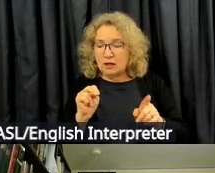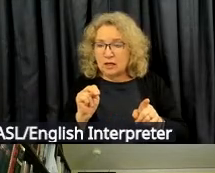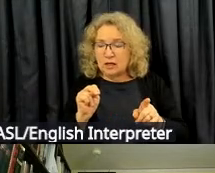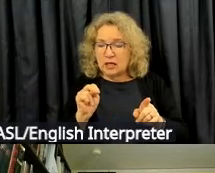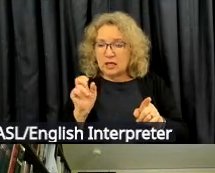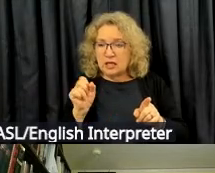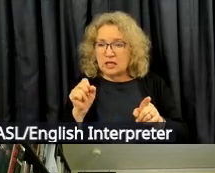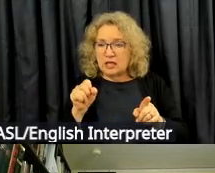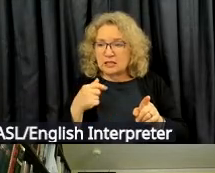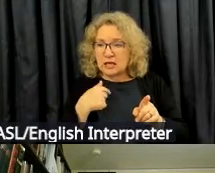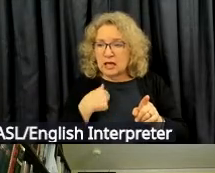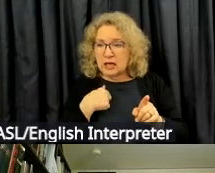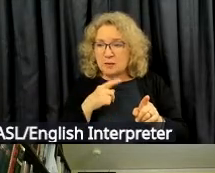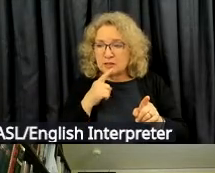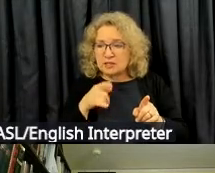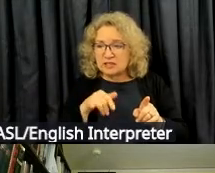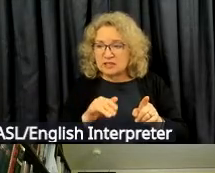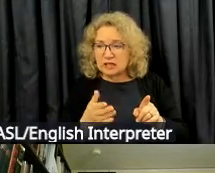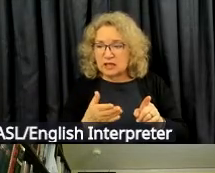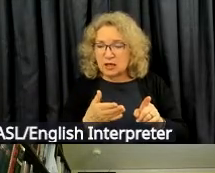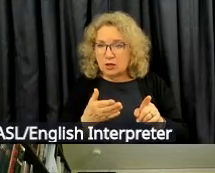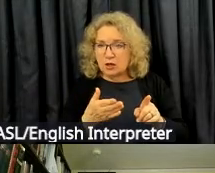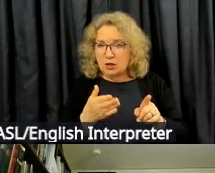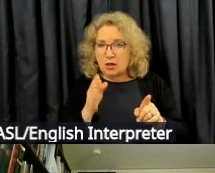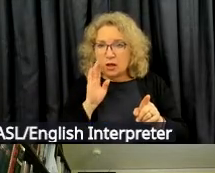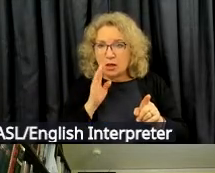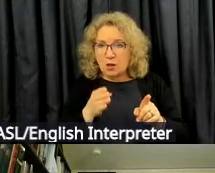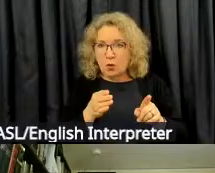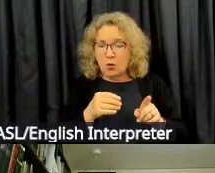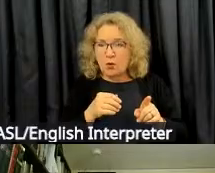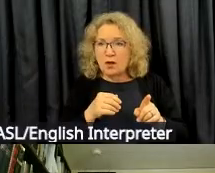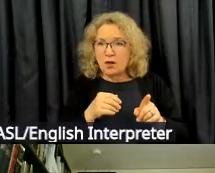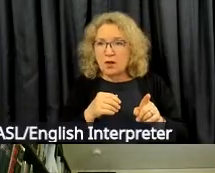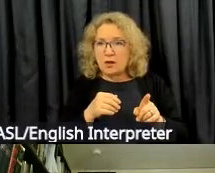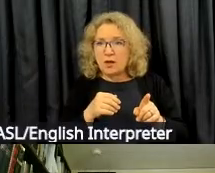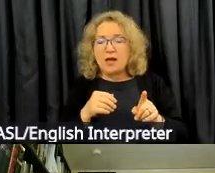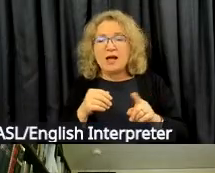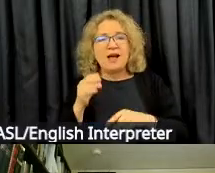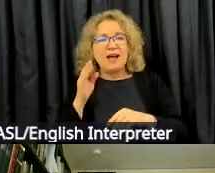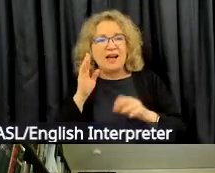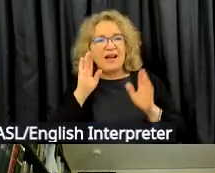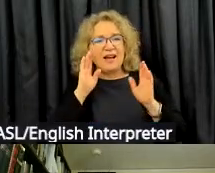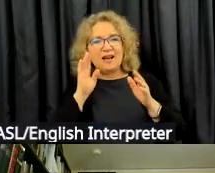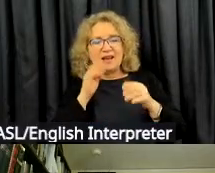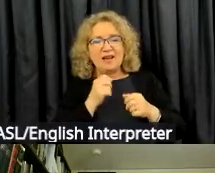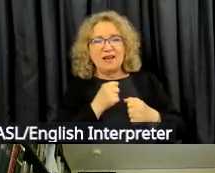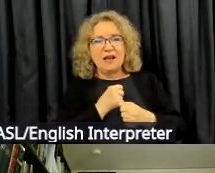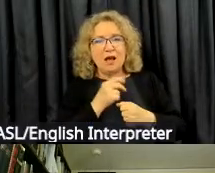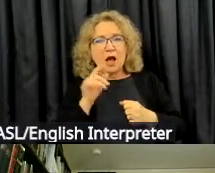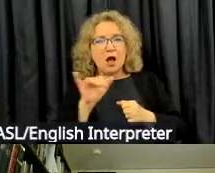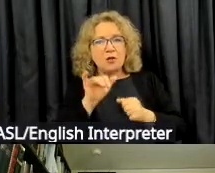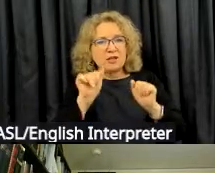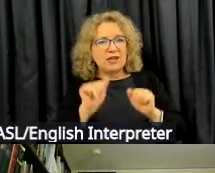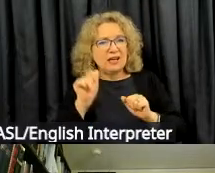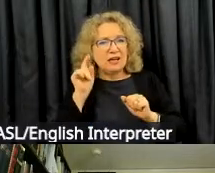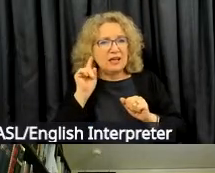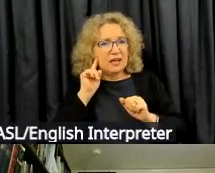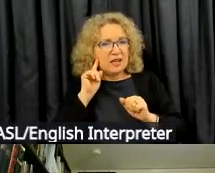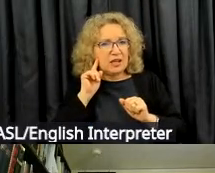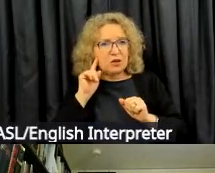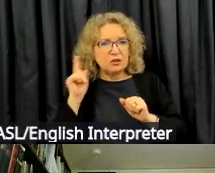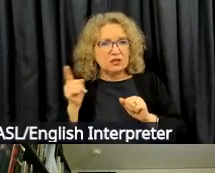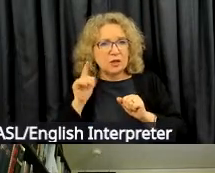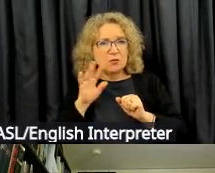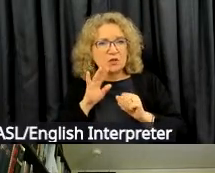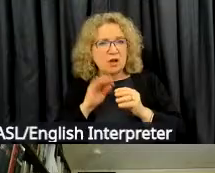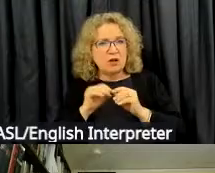Yes, I am. Hello. Okay. Hi, we would love to hear from you. We can also hear something in the background too.